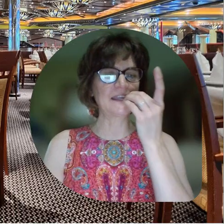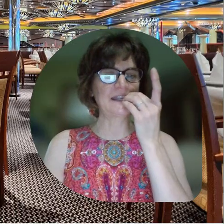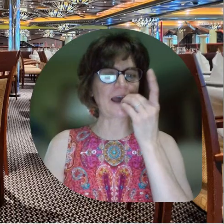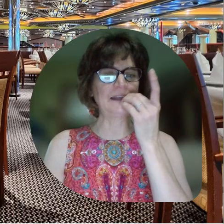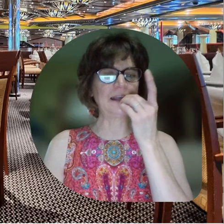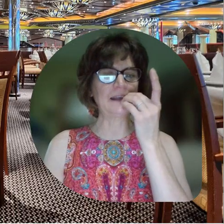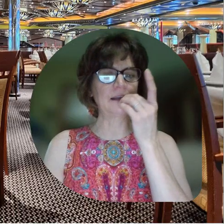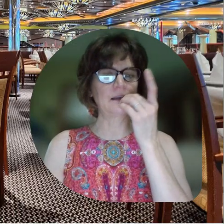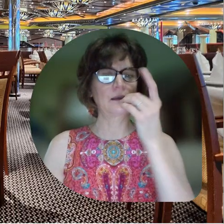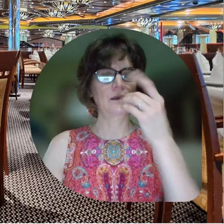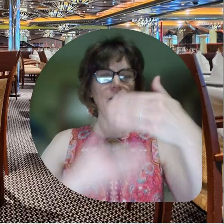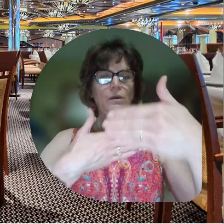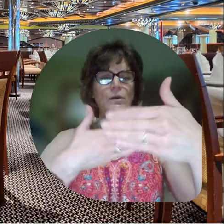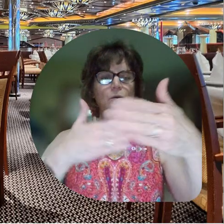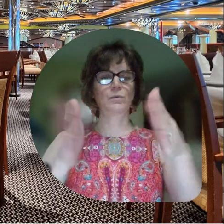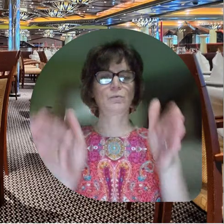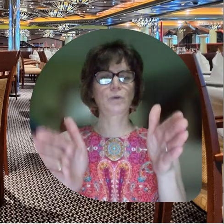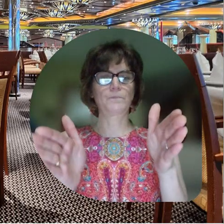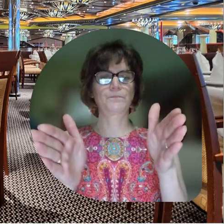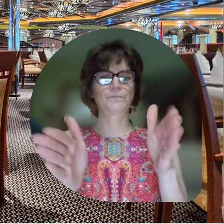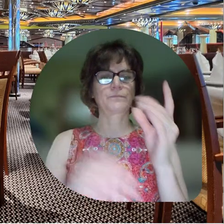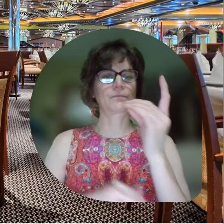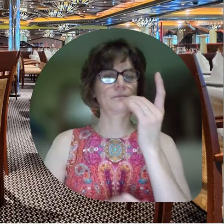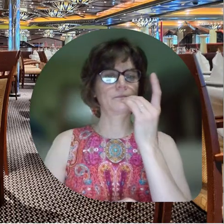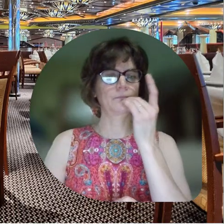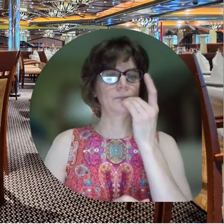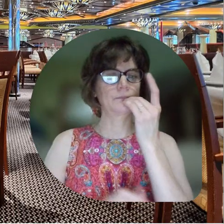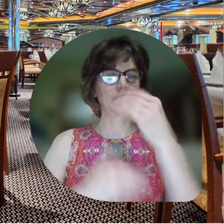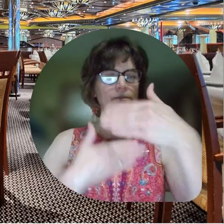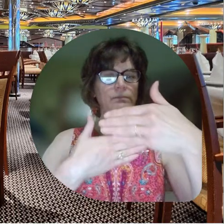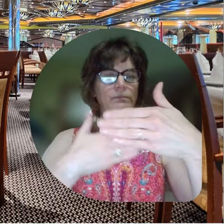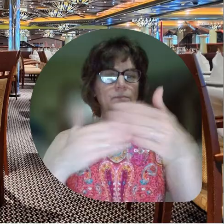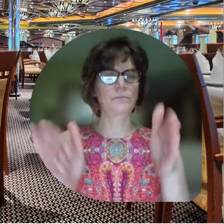say dining room.